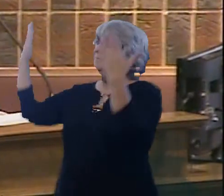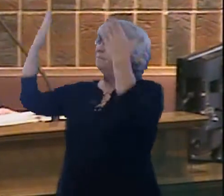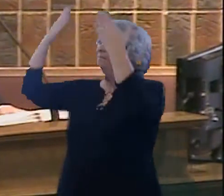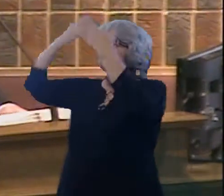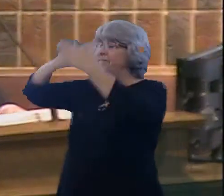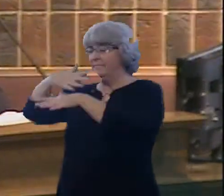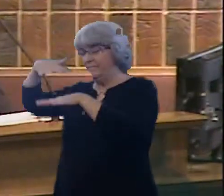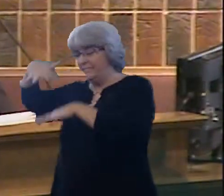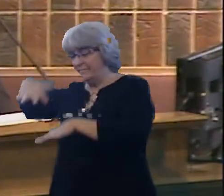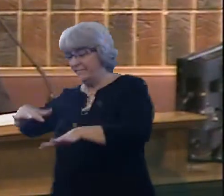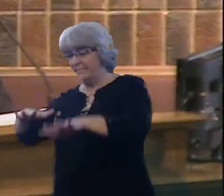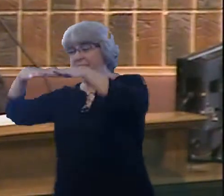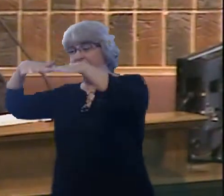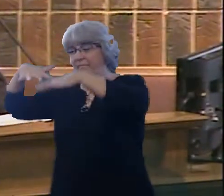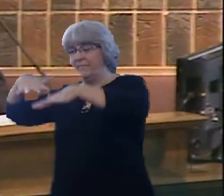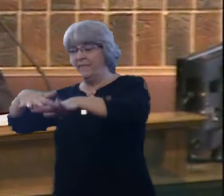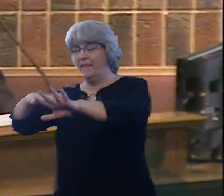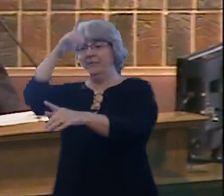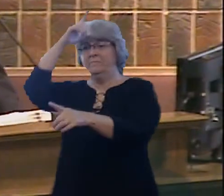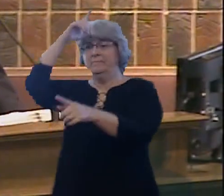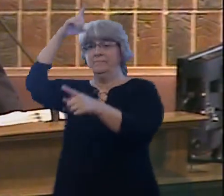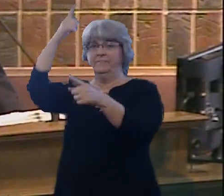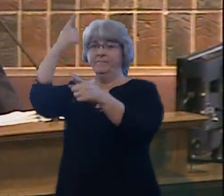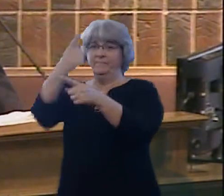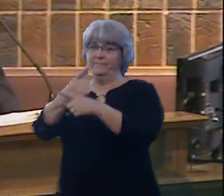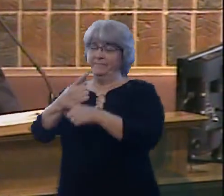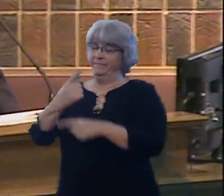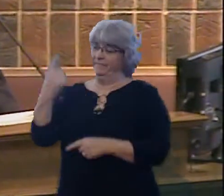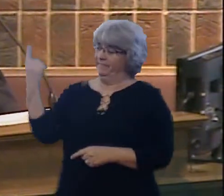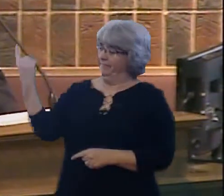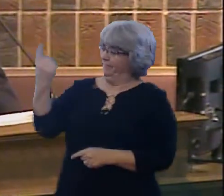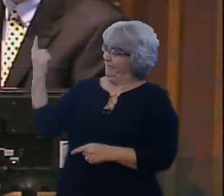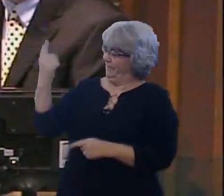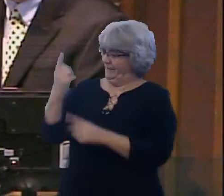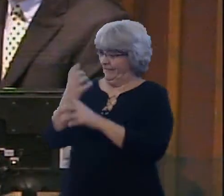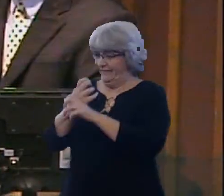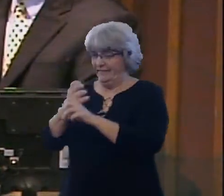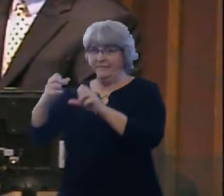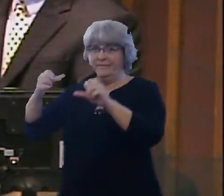there is a brother whom someone should say.